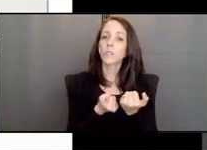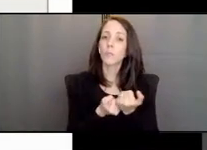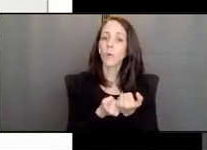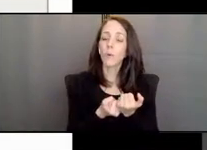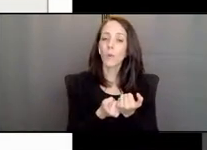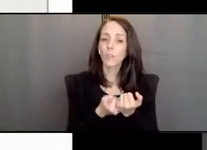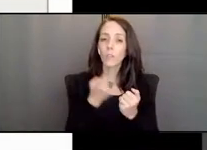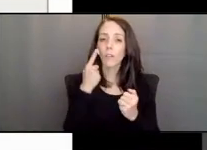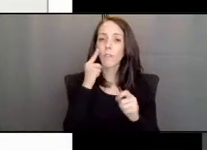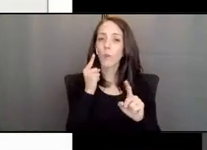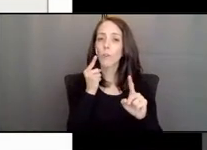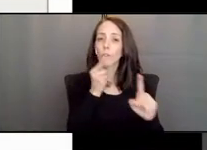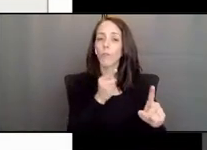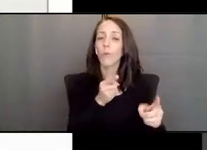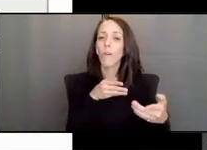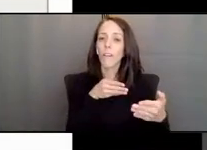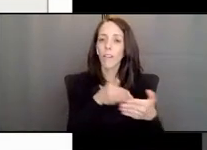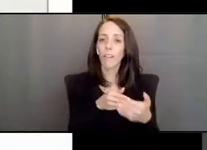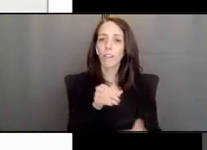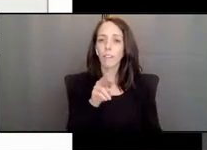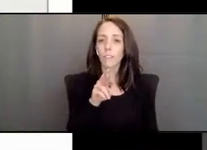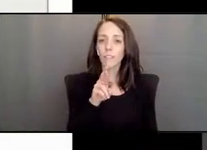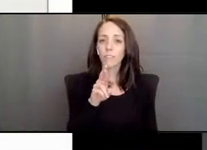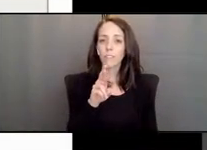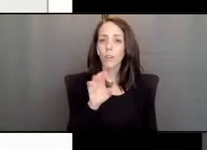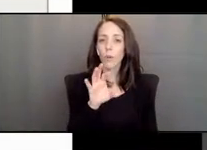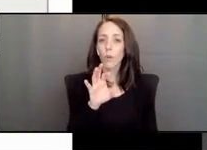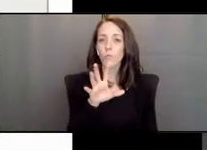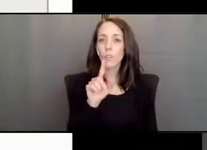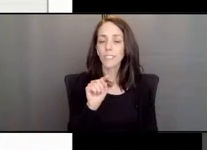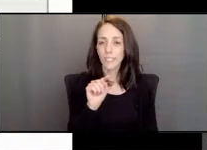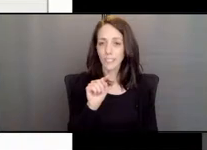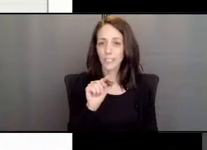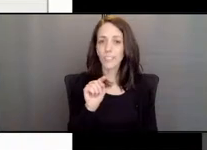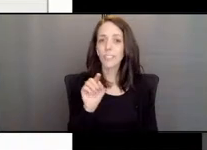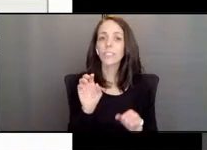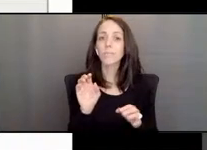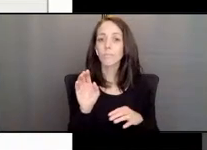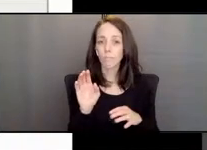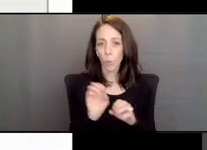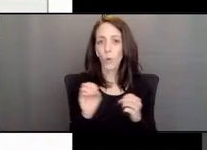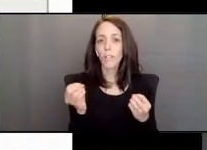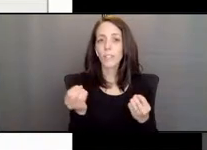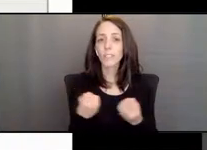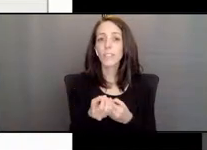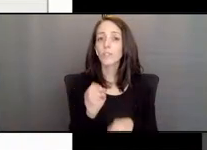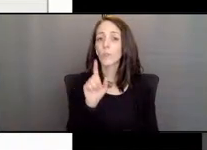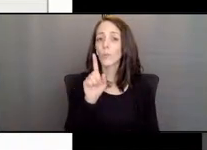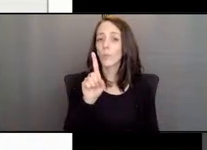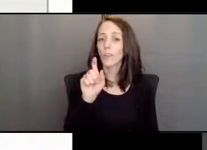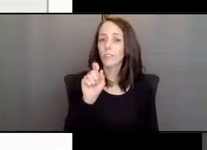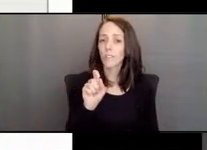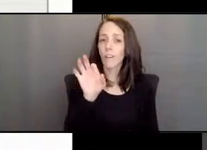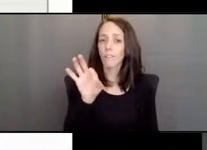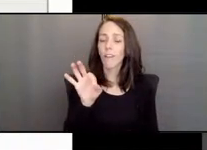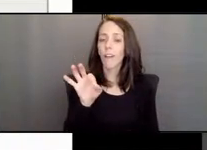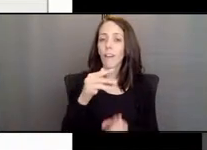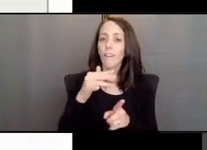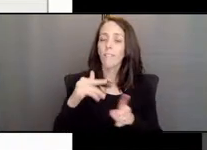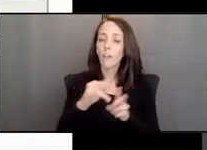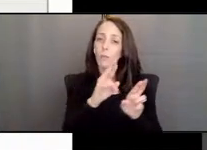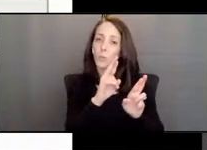becoming an anti-racist organization. I would highlight 1.9, Environment of Respect, Trust, and